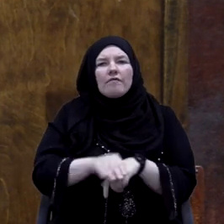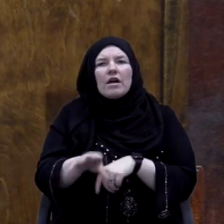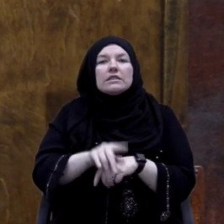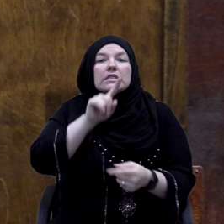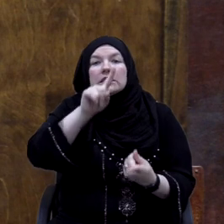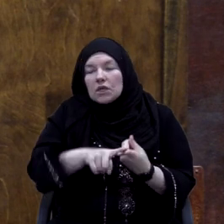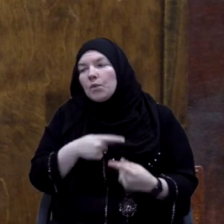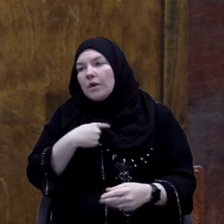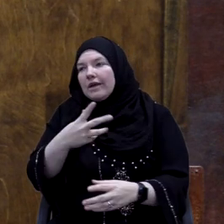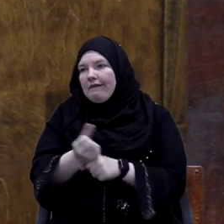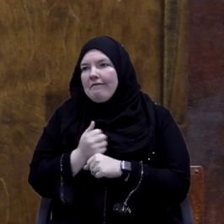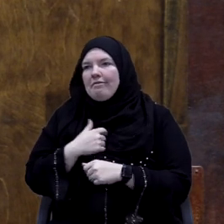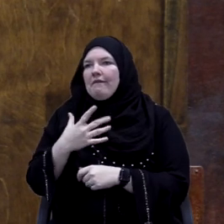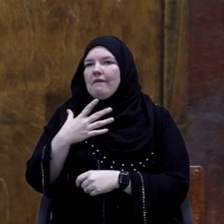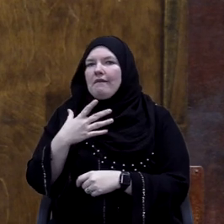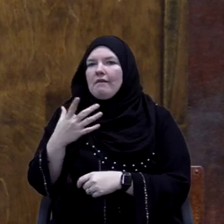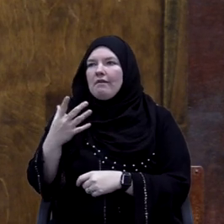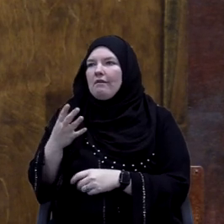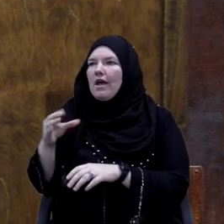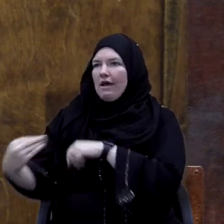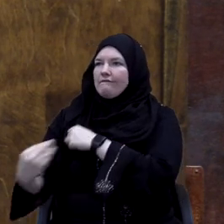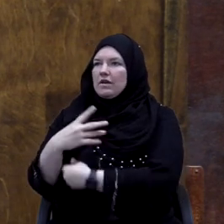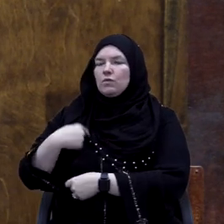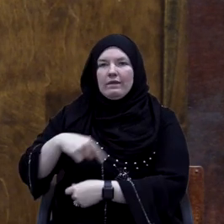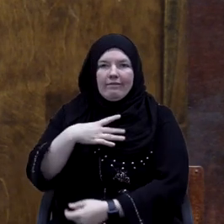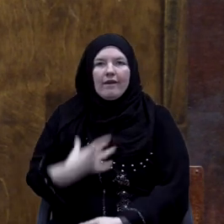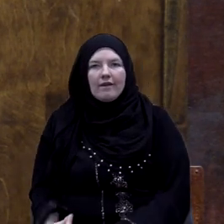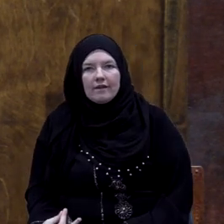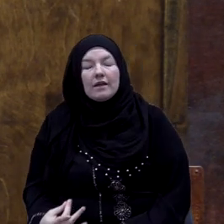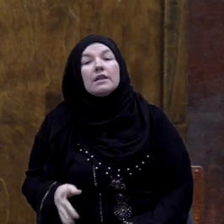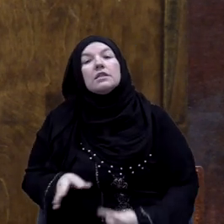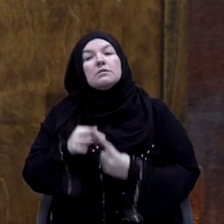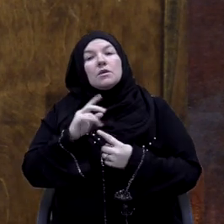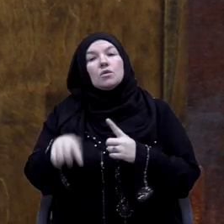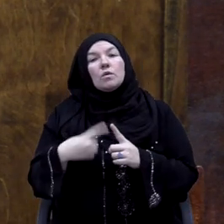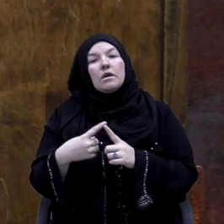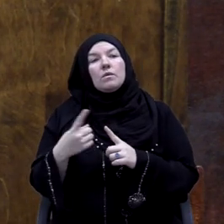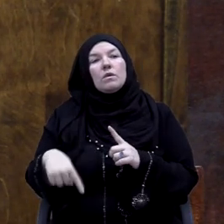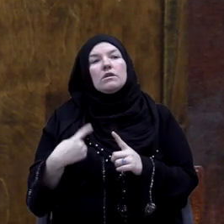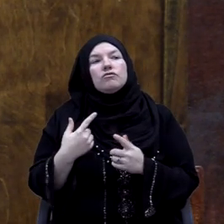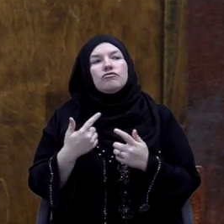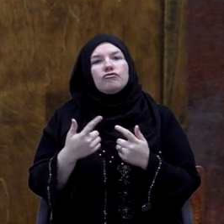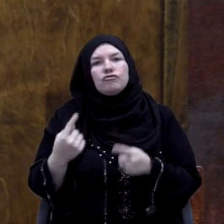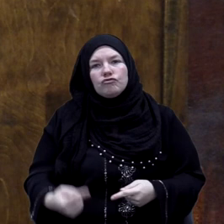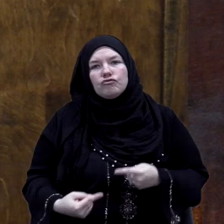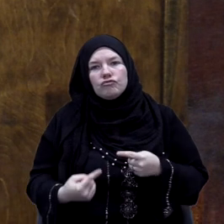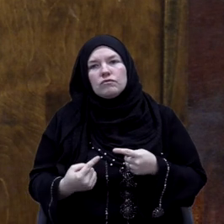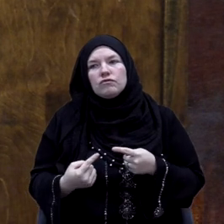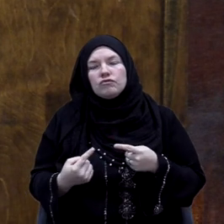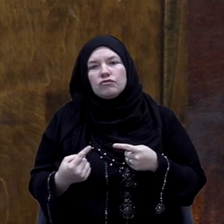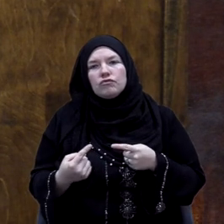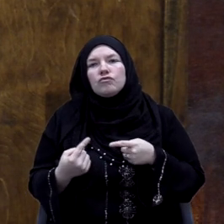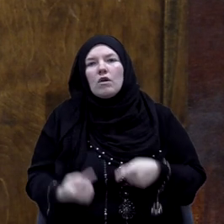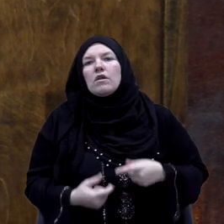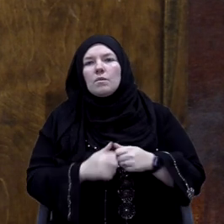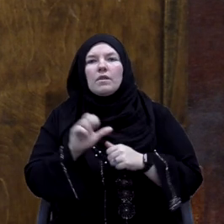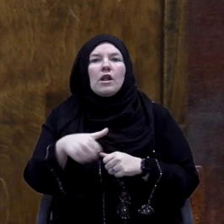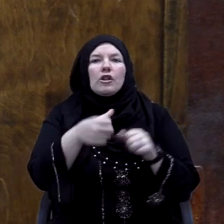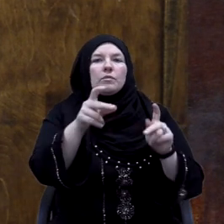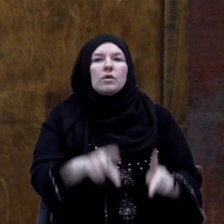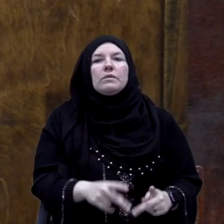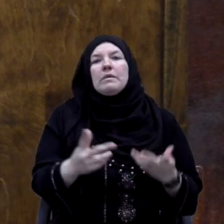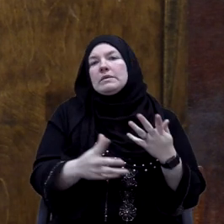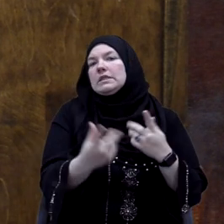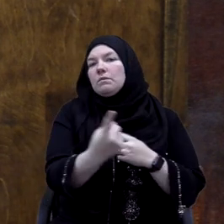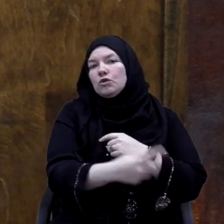That is true. Especially when we are striving with someone else. Whether someone took